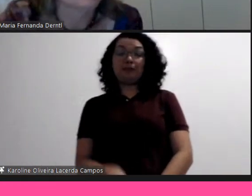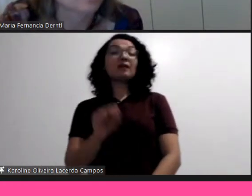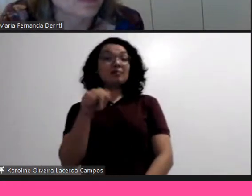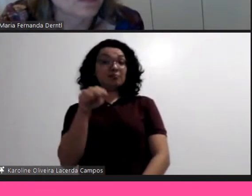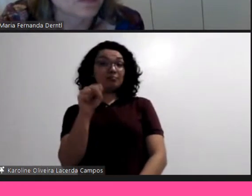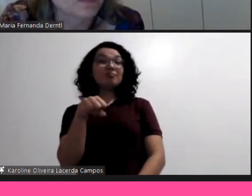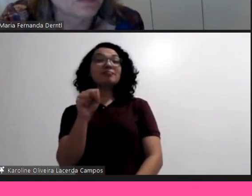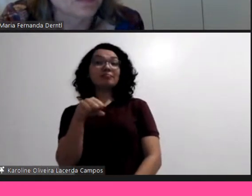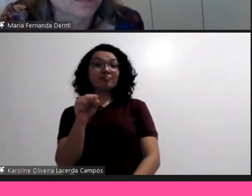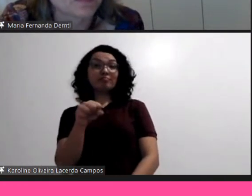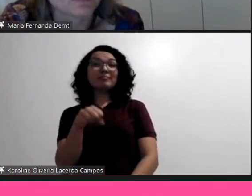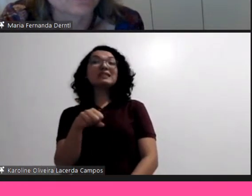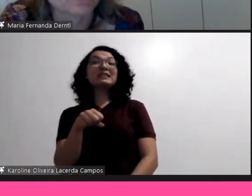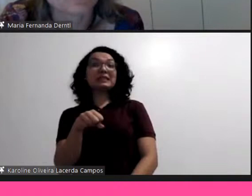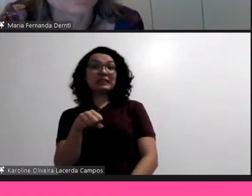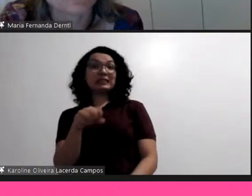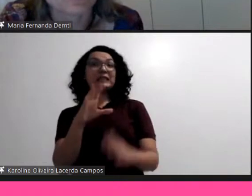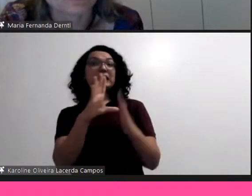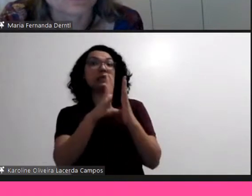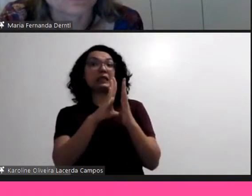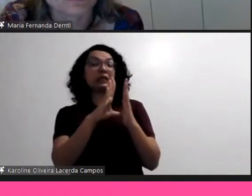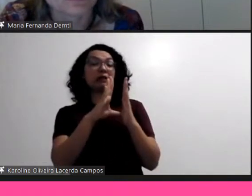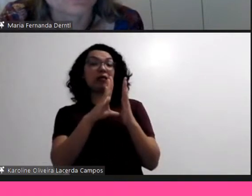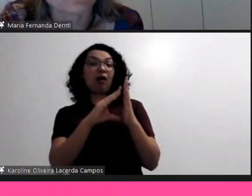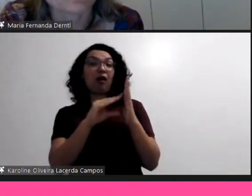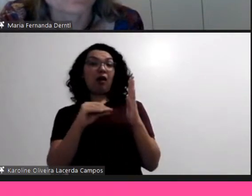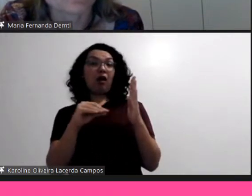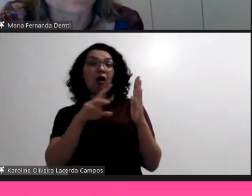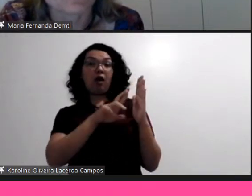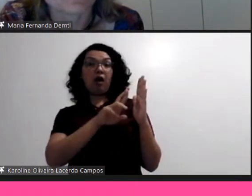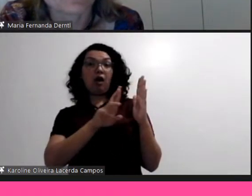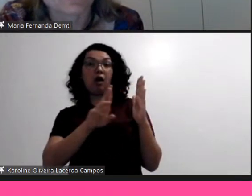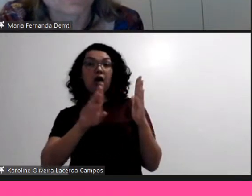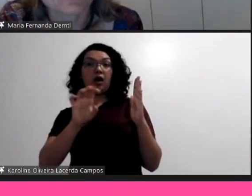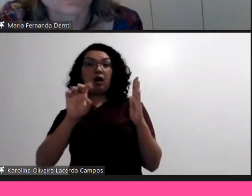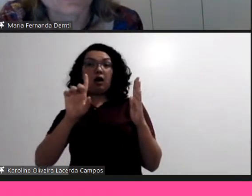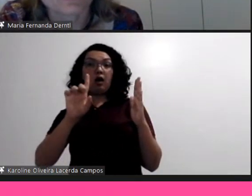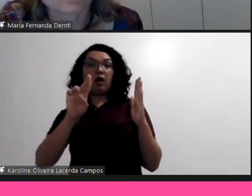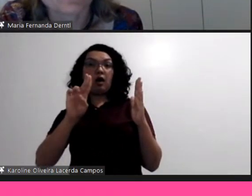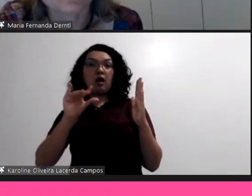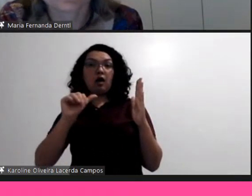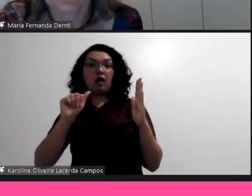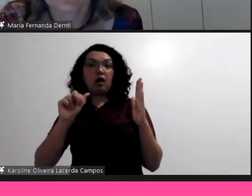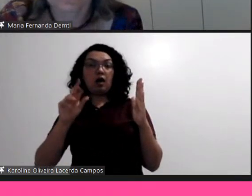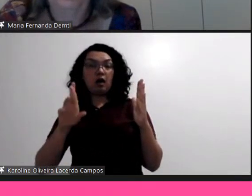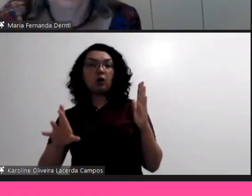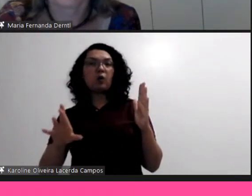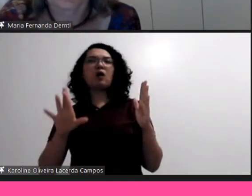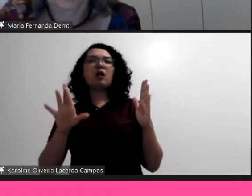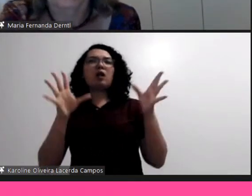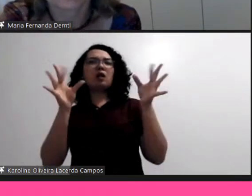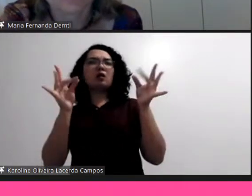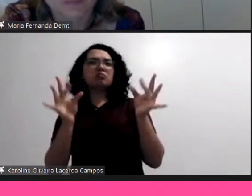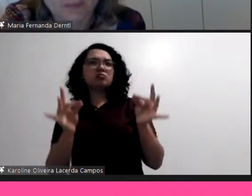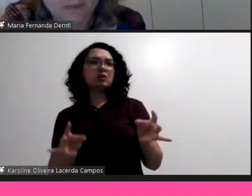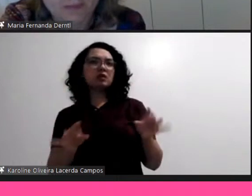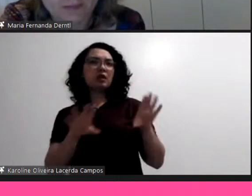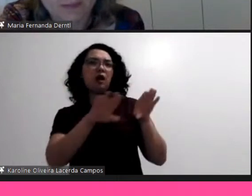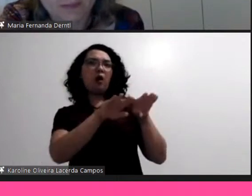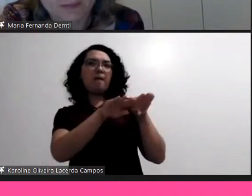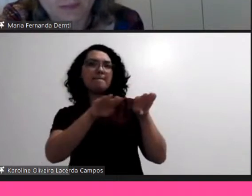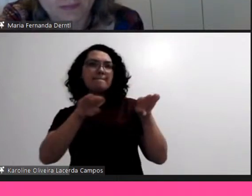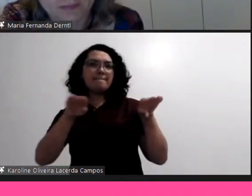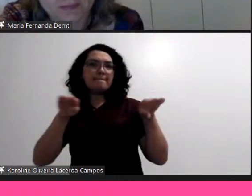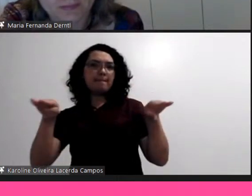about 65 meters by 35 meters, a block size, which is then divided in the